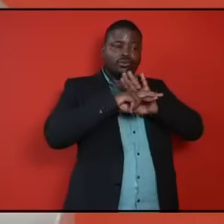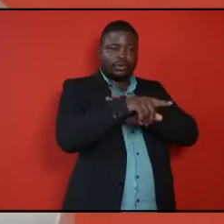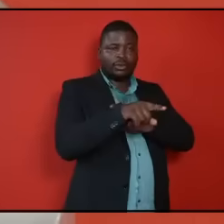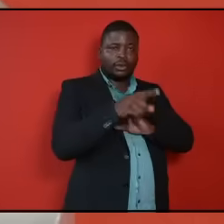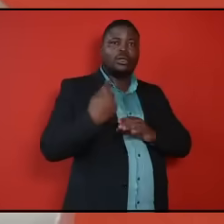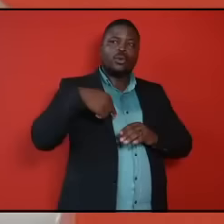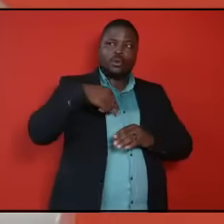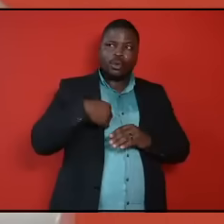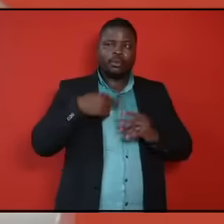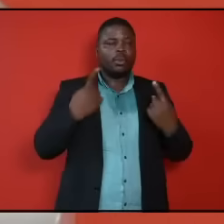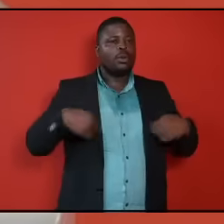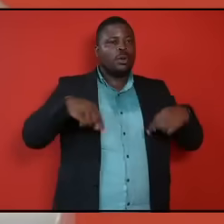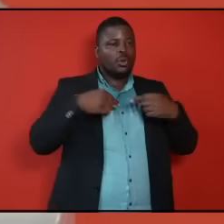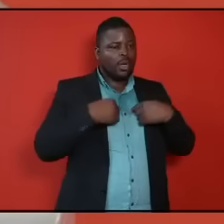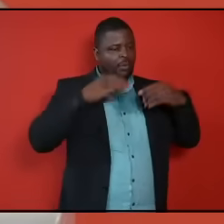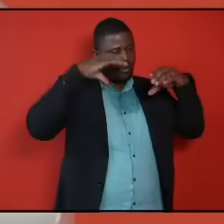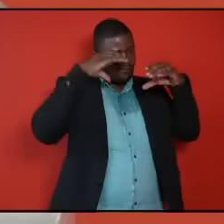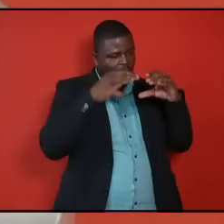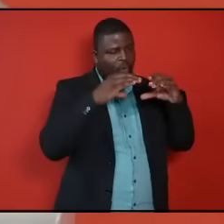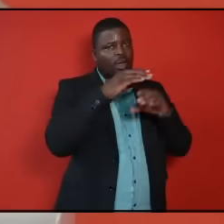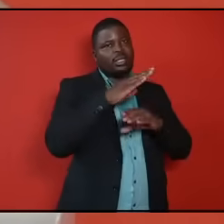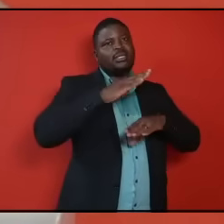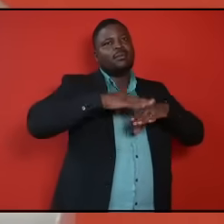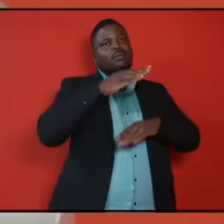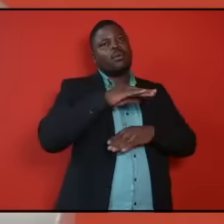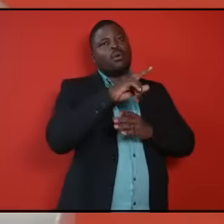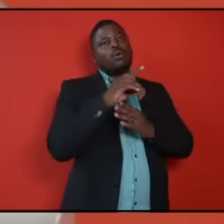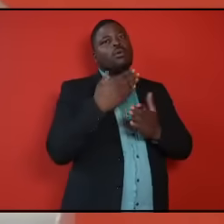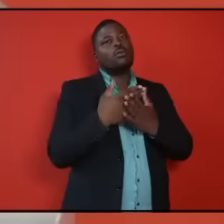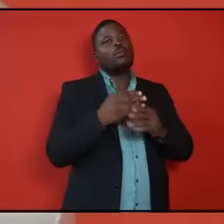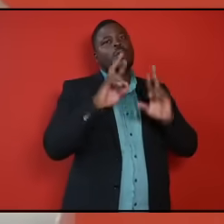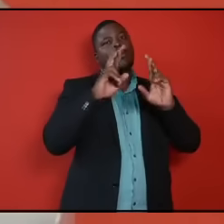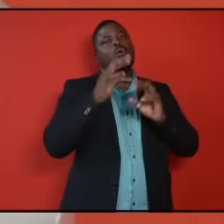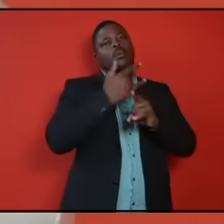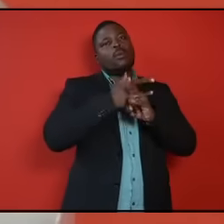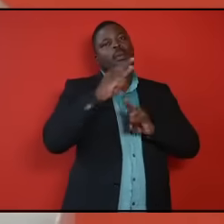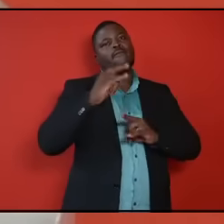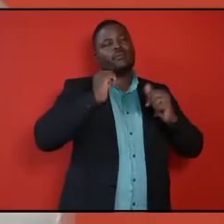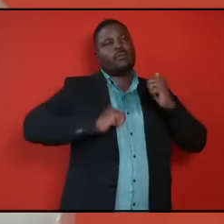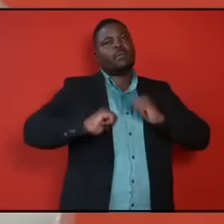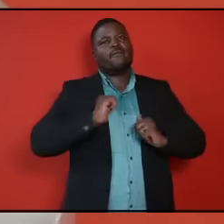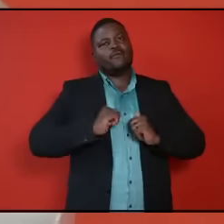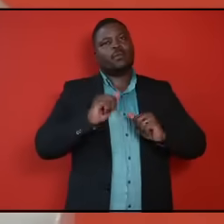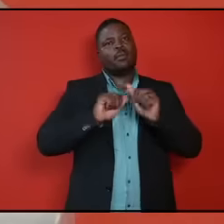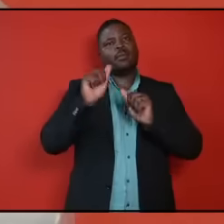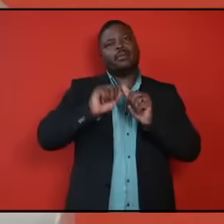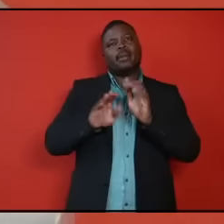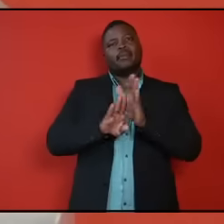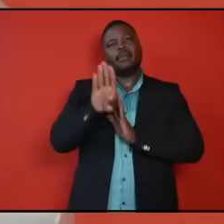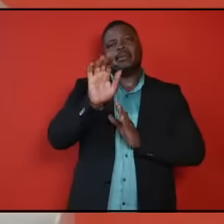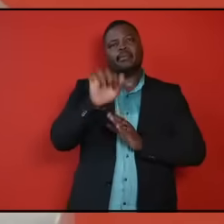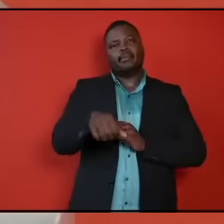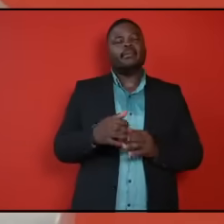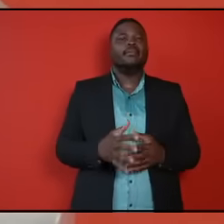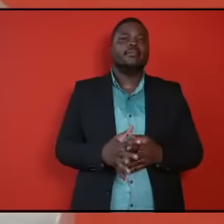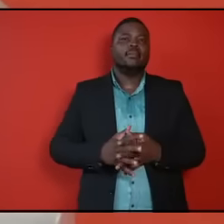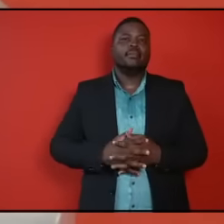close attention, and we hope to perform better there.